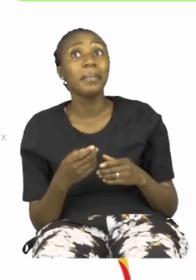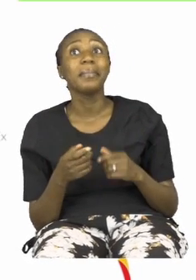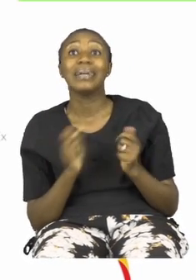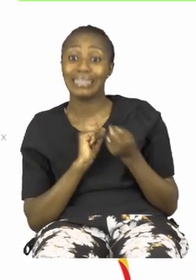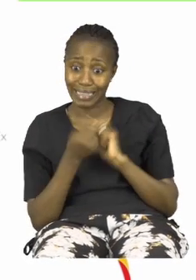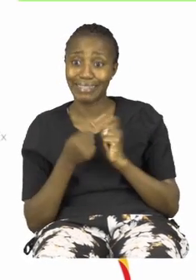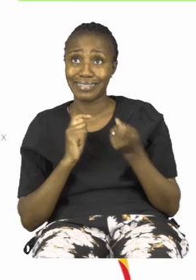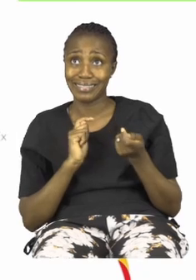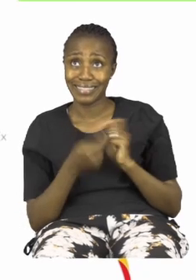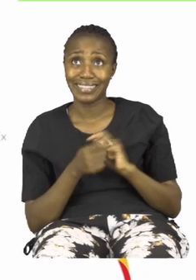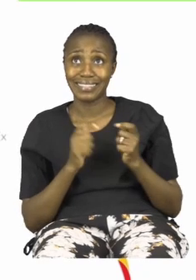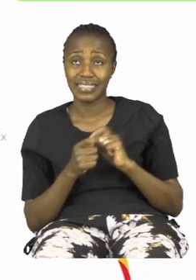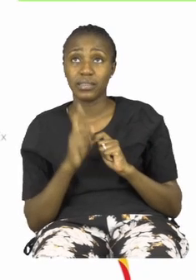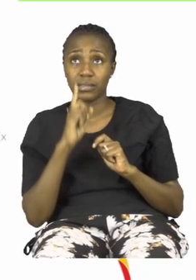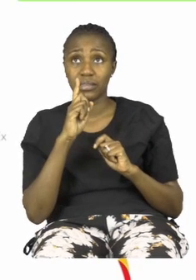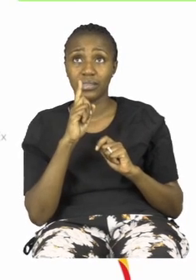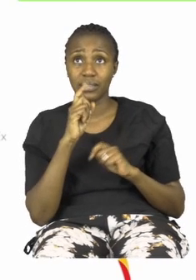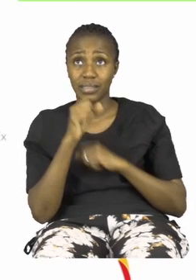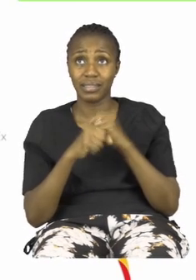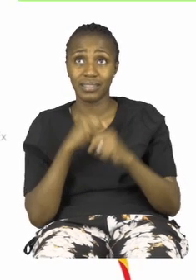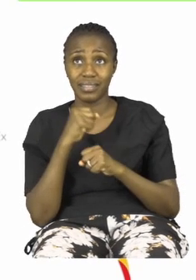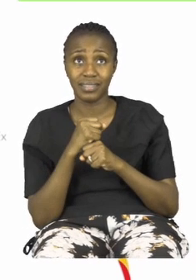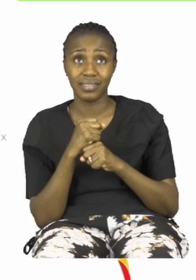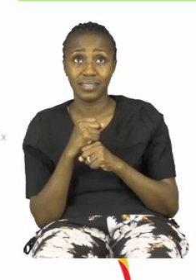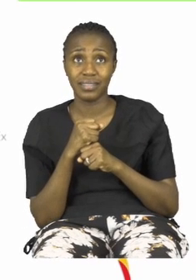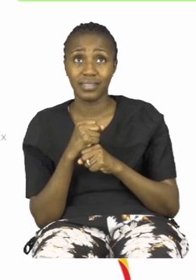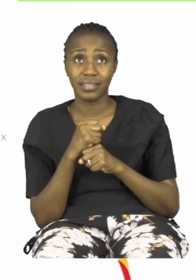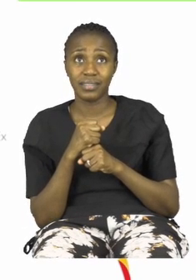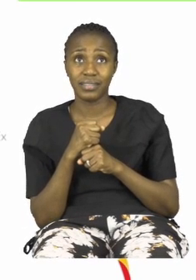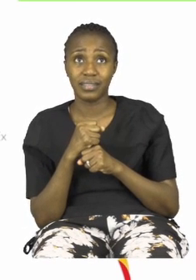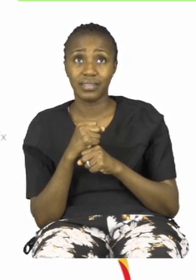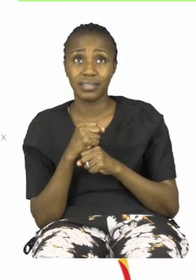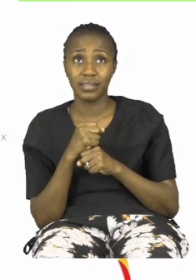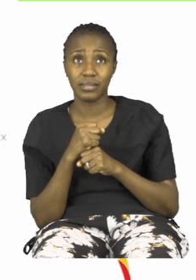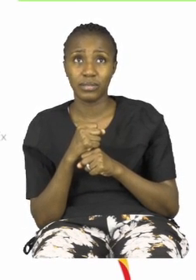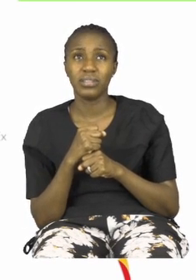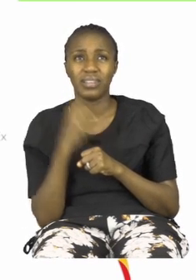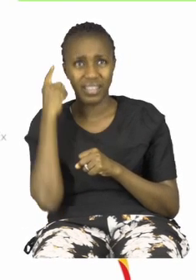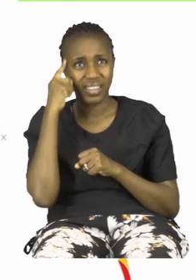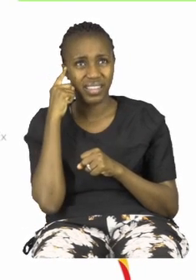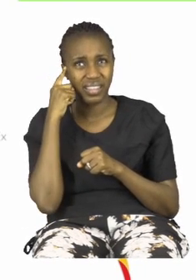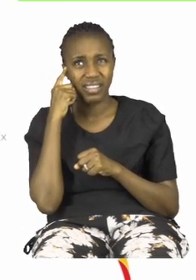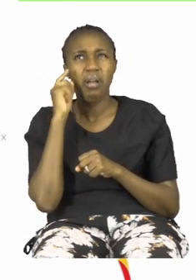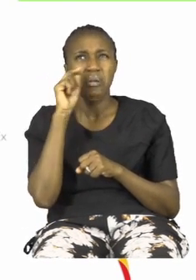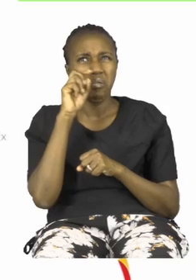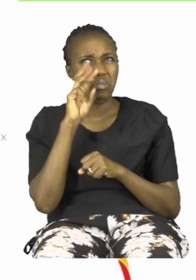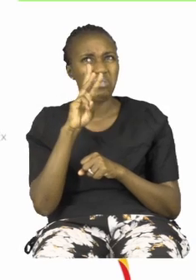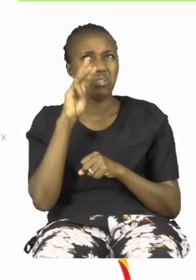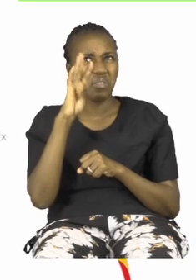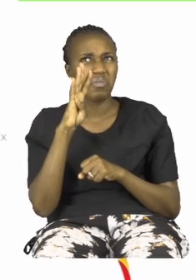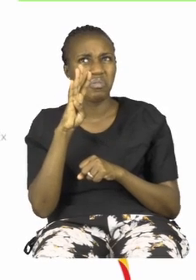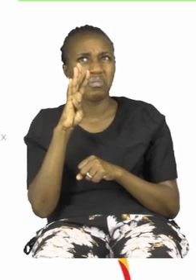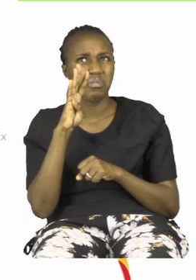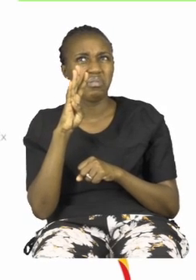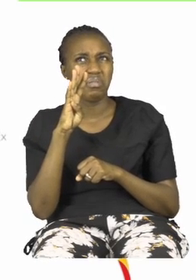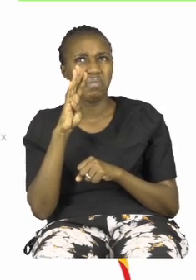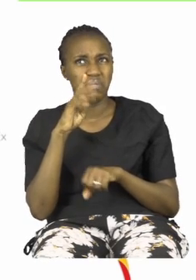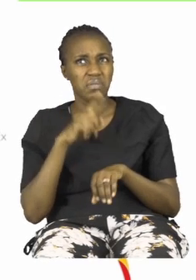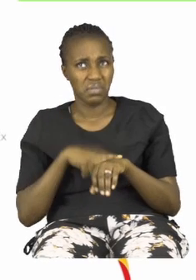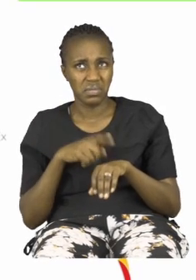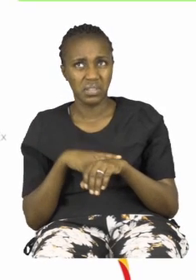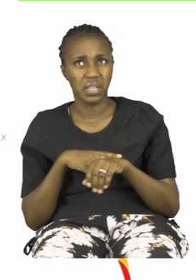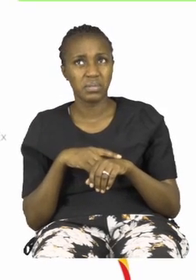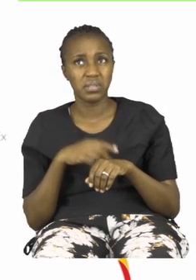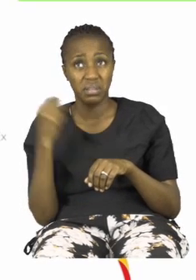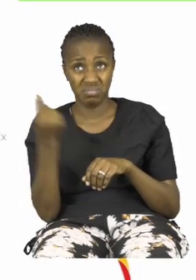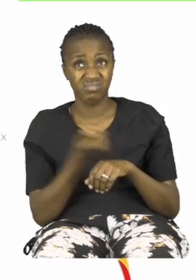I've once a year. I remember replacing my controllers at least 3 to 4 times. Yeah, they must give you a discount. Yeah. Wherever you're